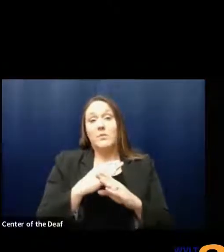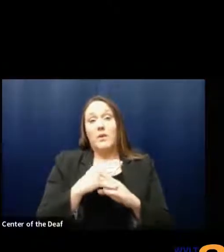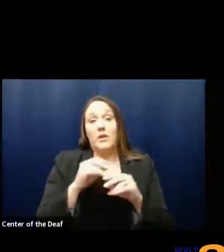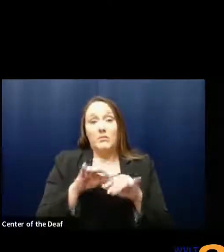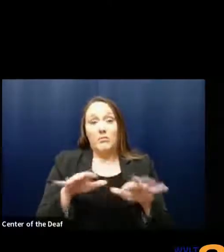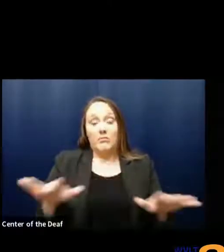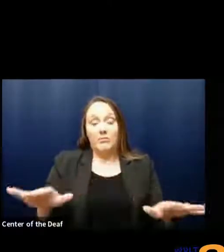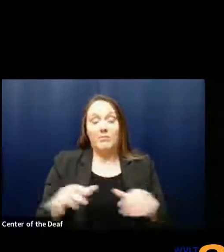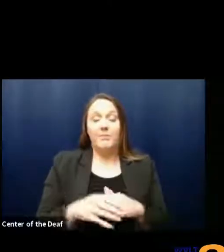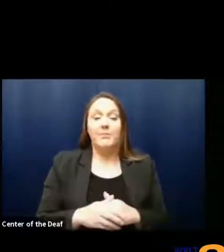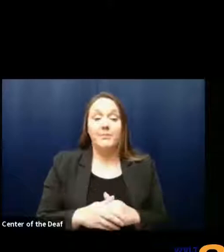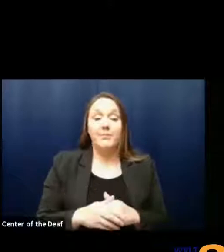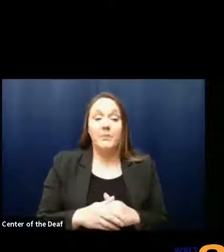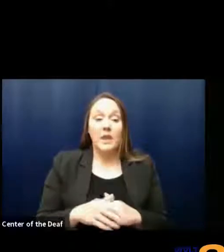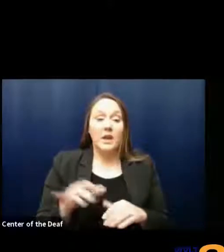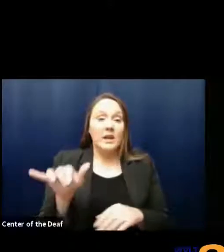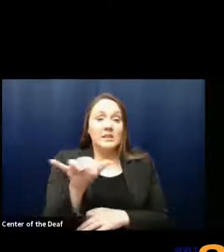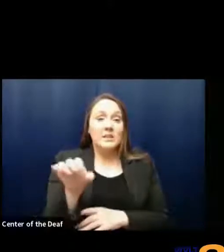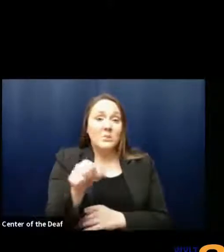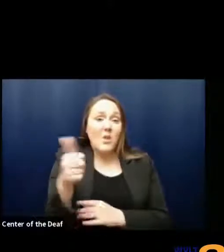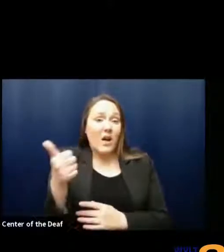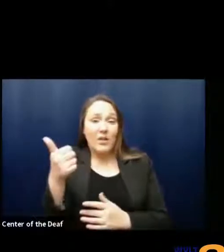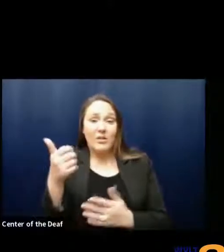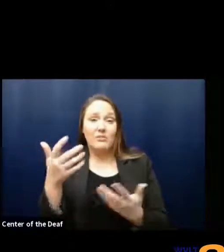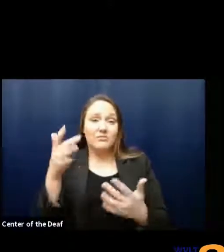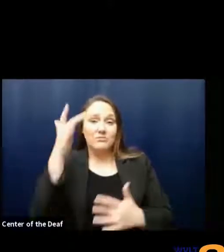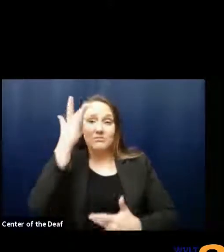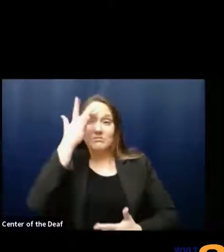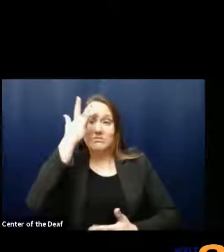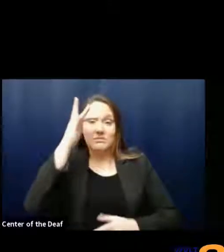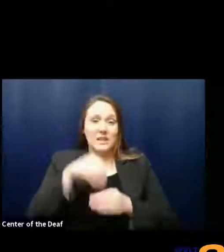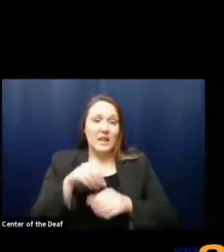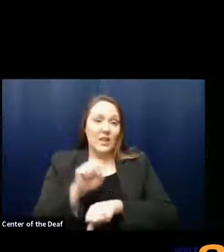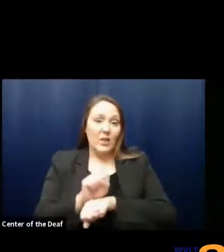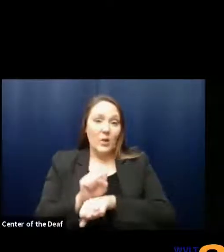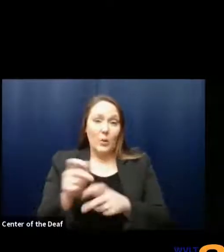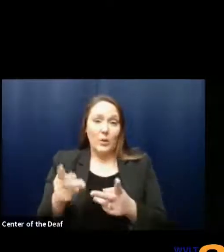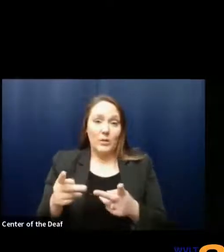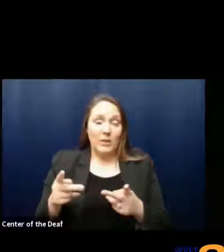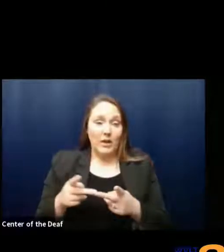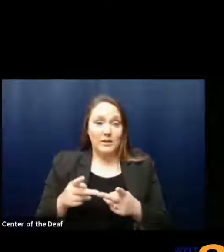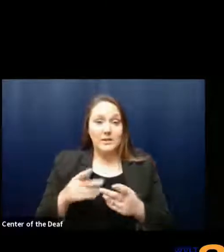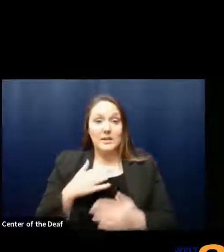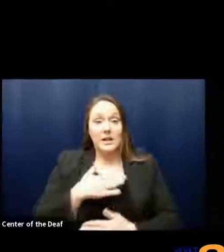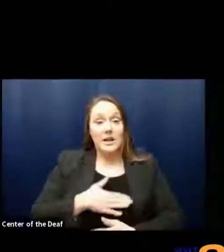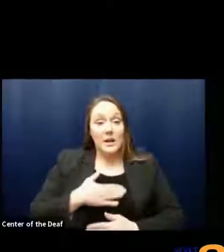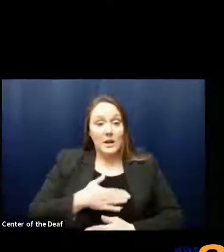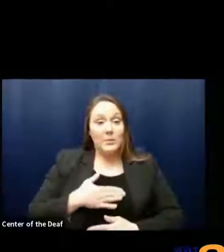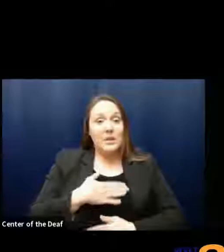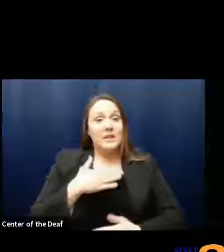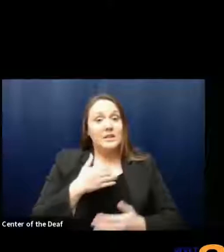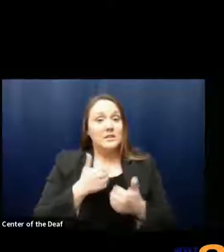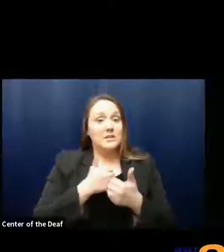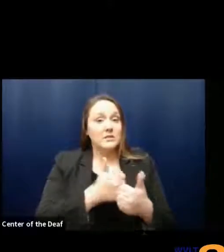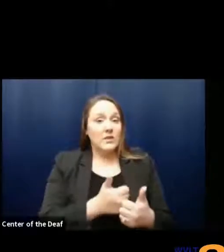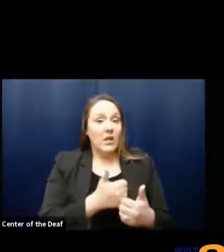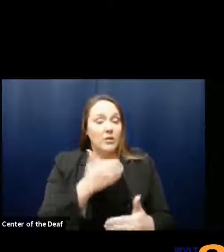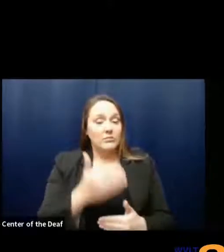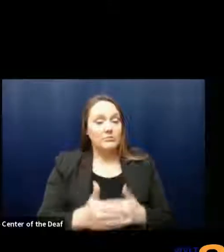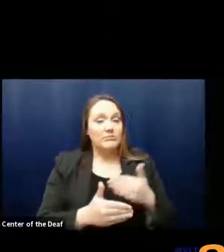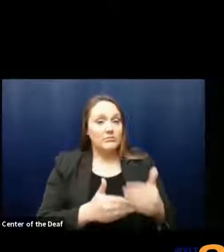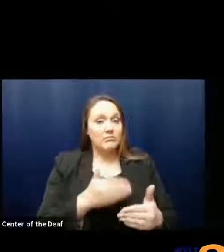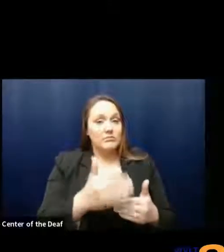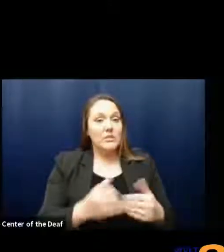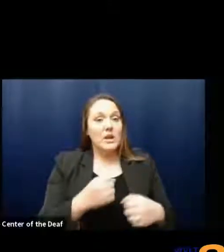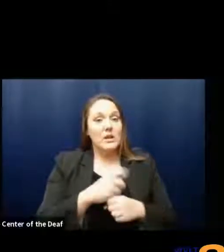with other illnesses in the workplace all the time. Please take the initiative and follow these steps to ensure you are